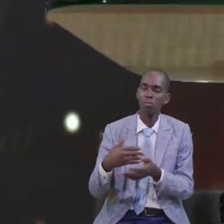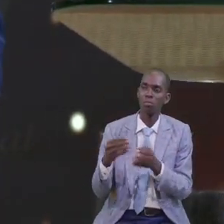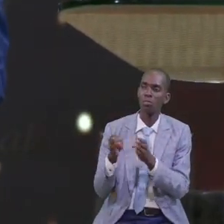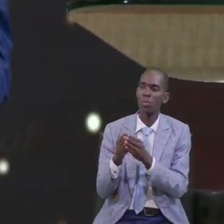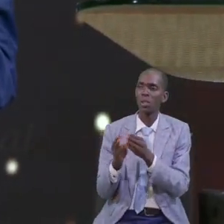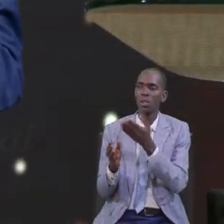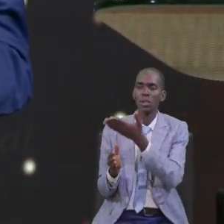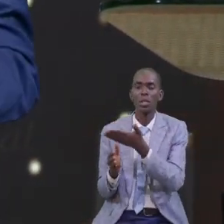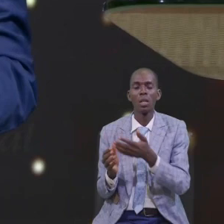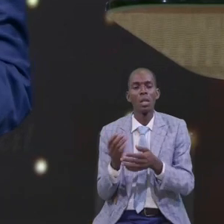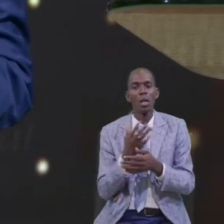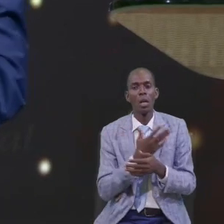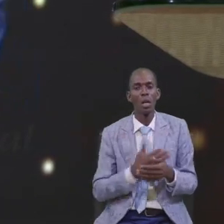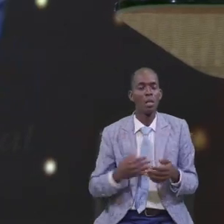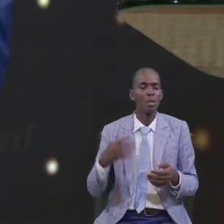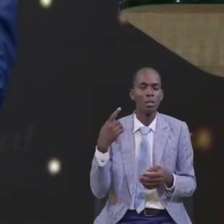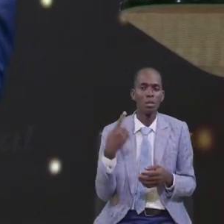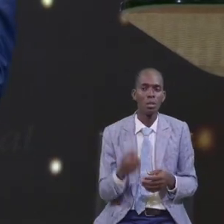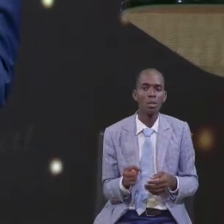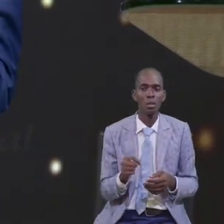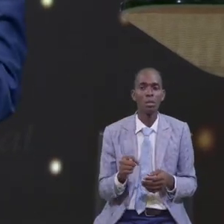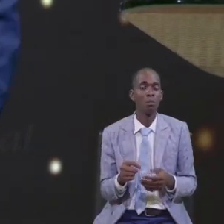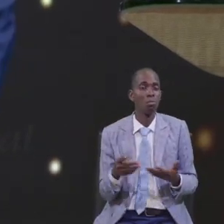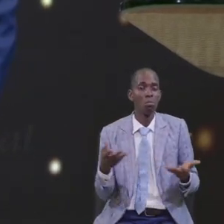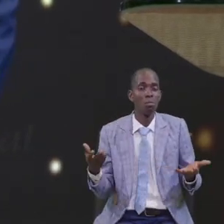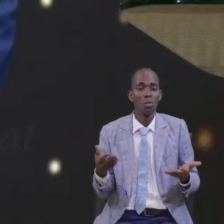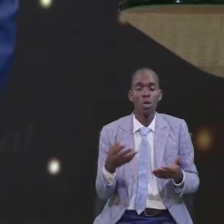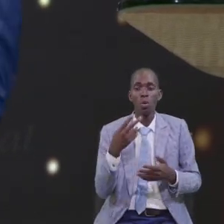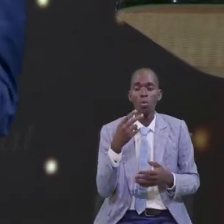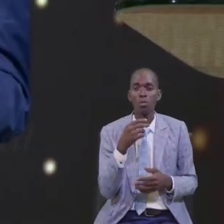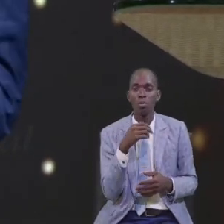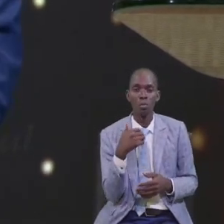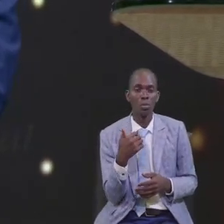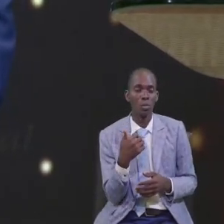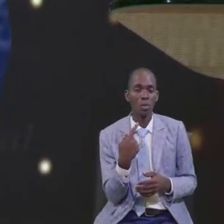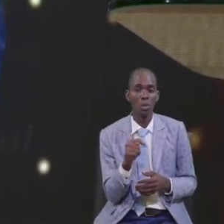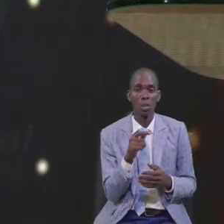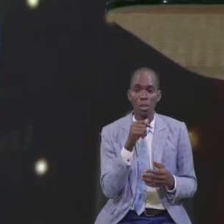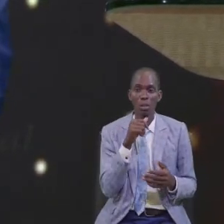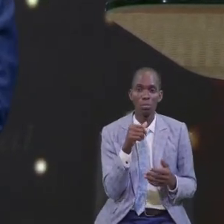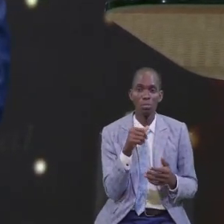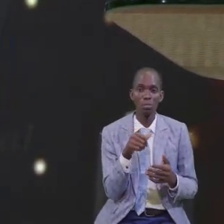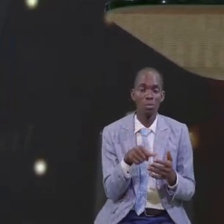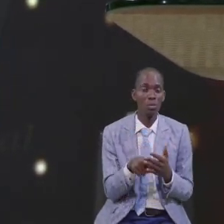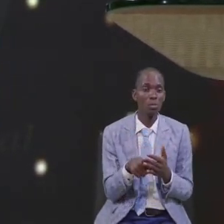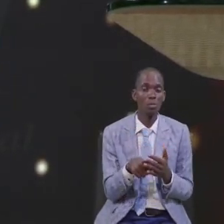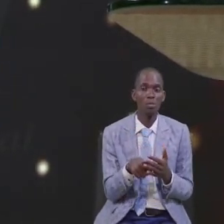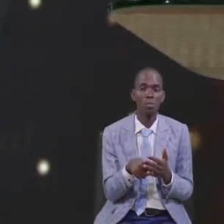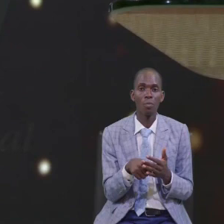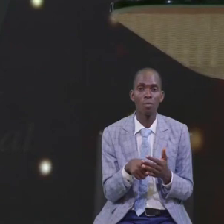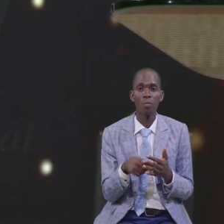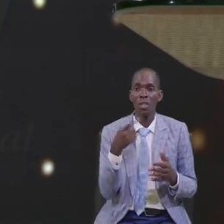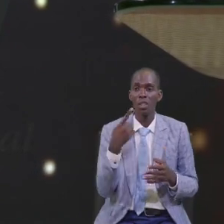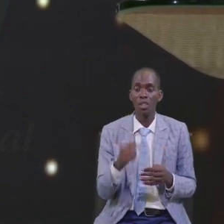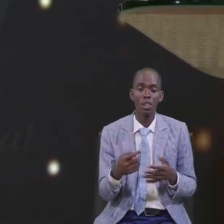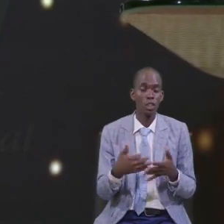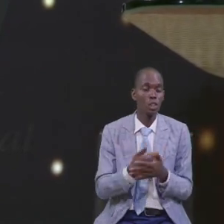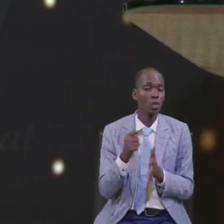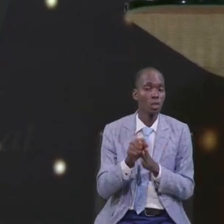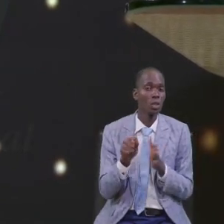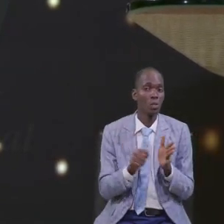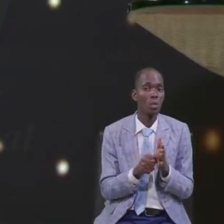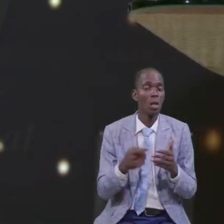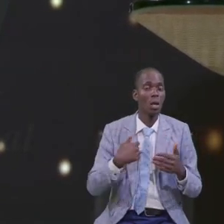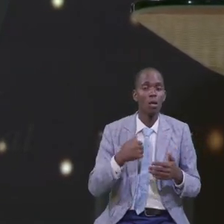Old Testament scriptures available was not in the hand of everybody. There was no printing at that time. And the New Testament had not